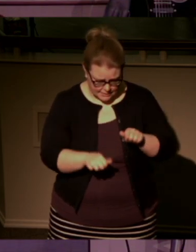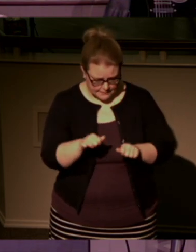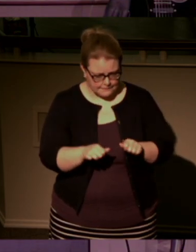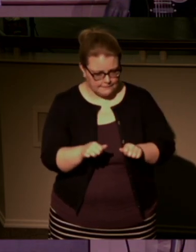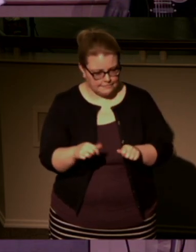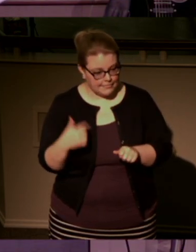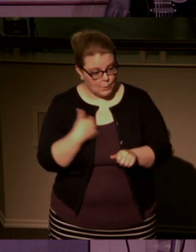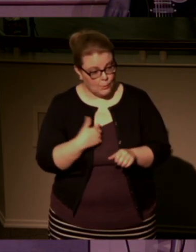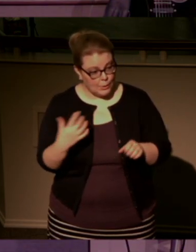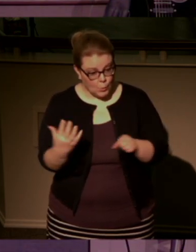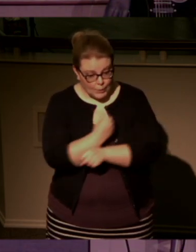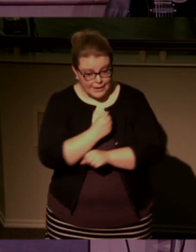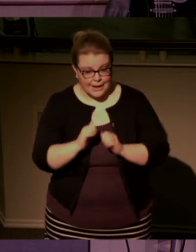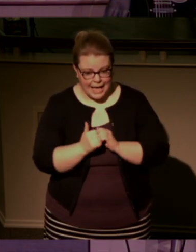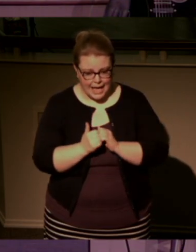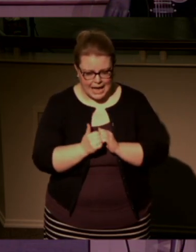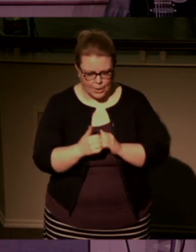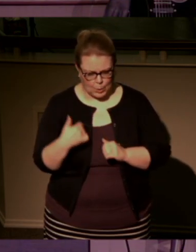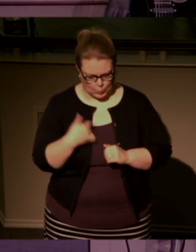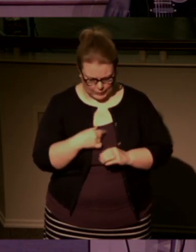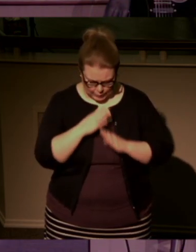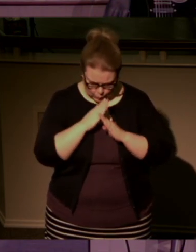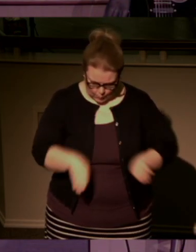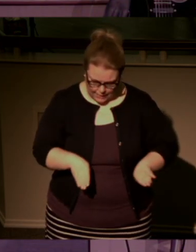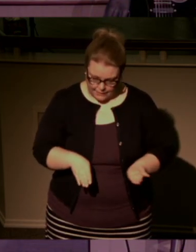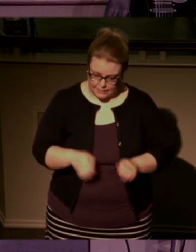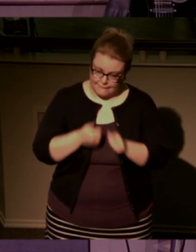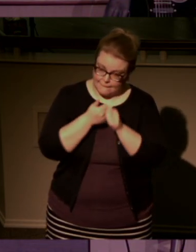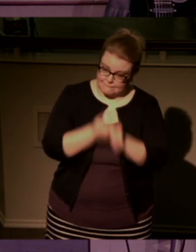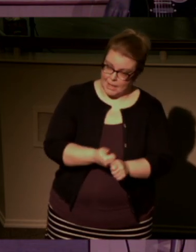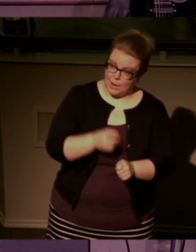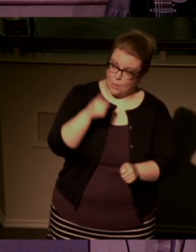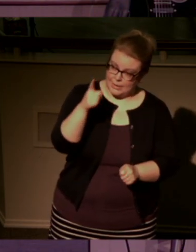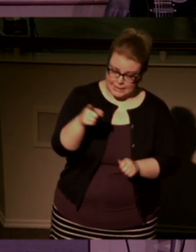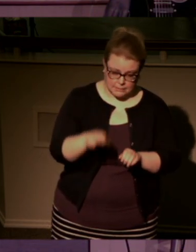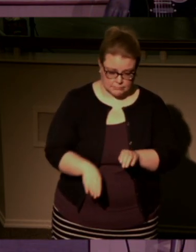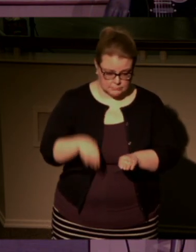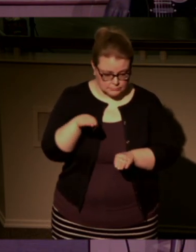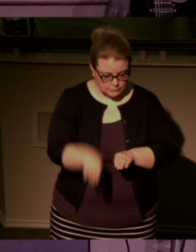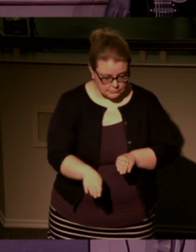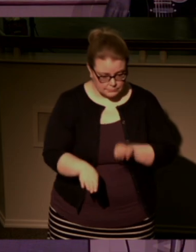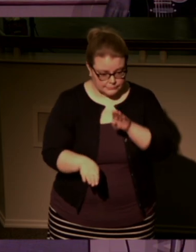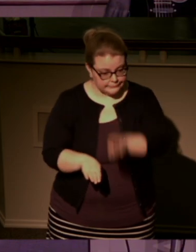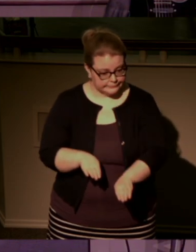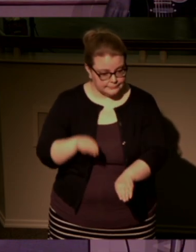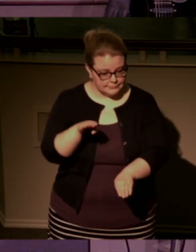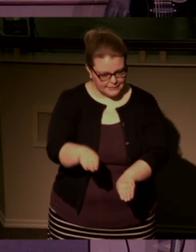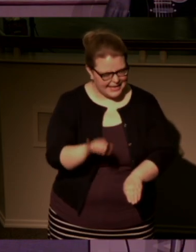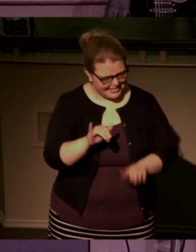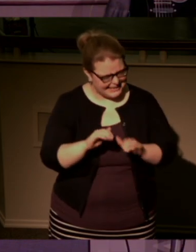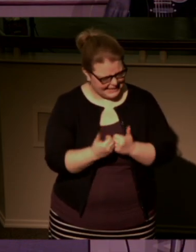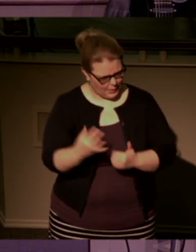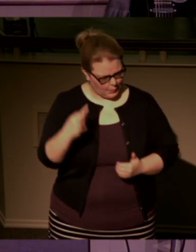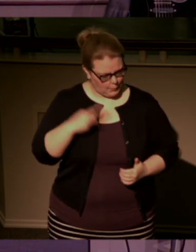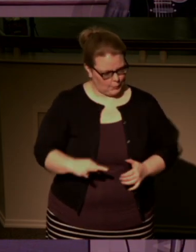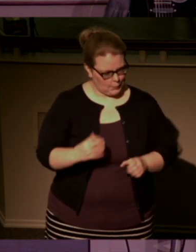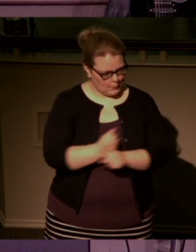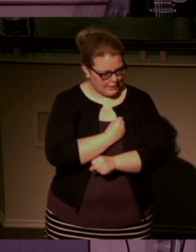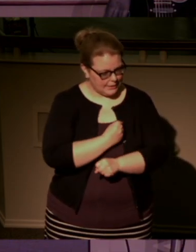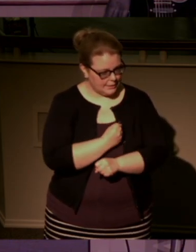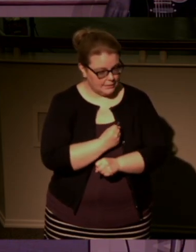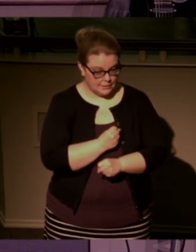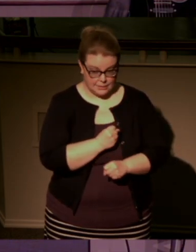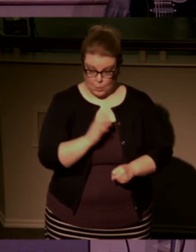how to keep quiet and move forward. That's what happens. That's how you win the faith trial. It's not always going to